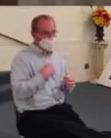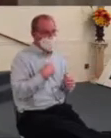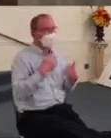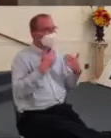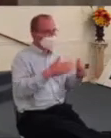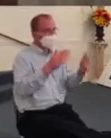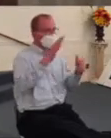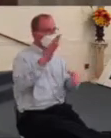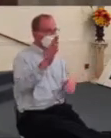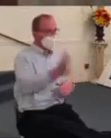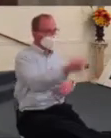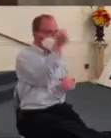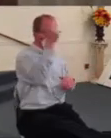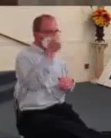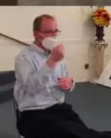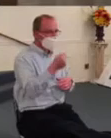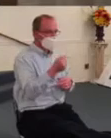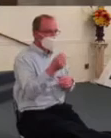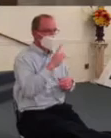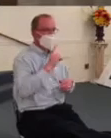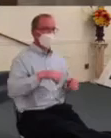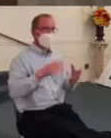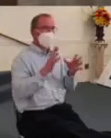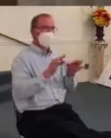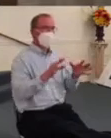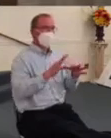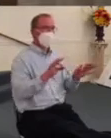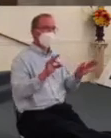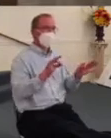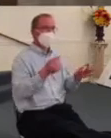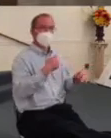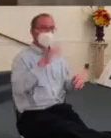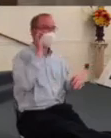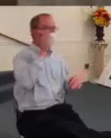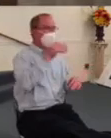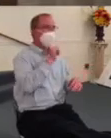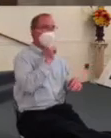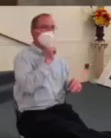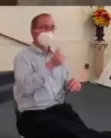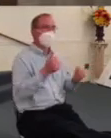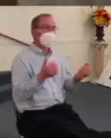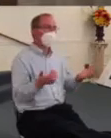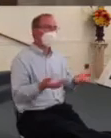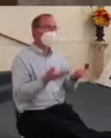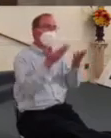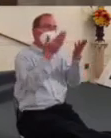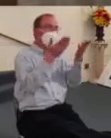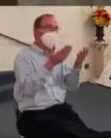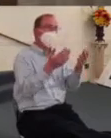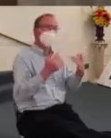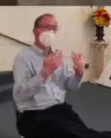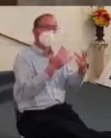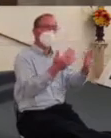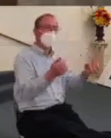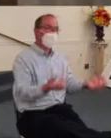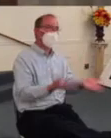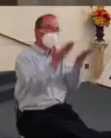said. I will not offer burnt offerings to my God, which cost me nothing.